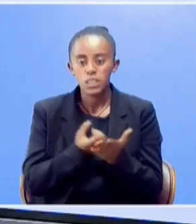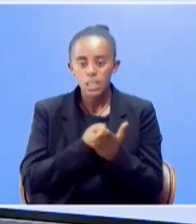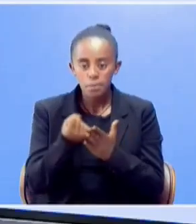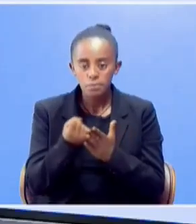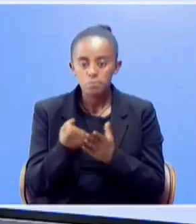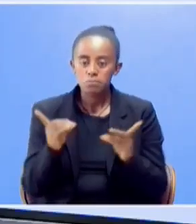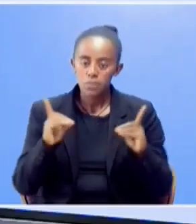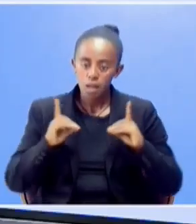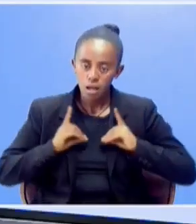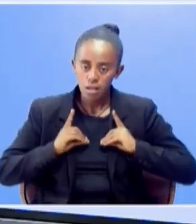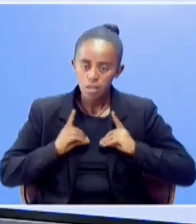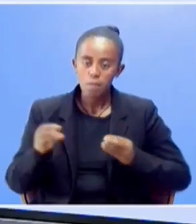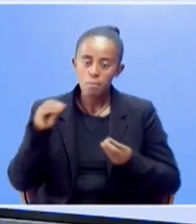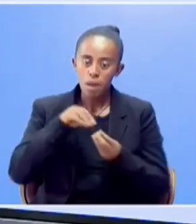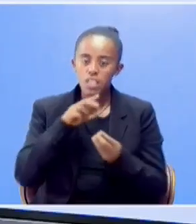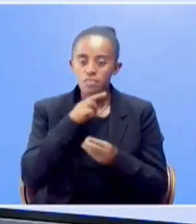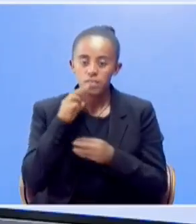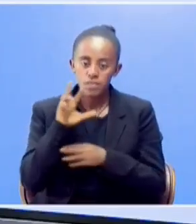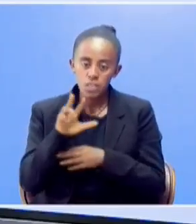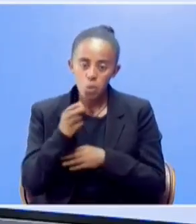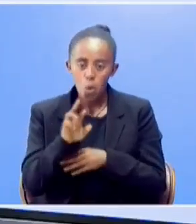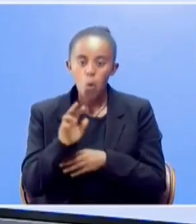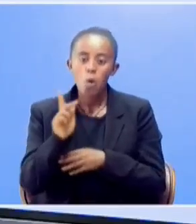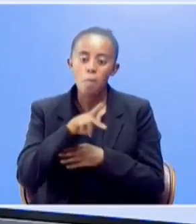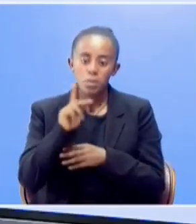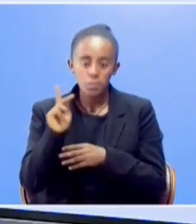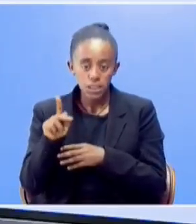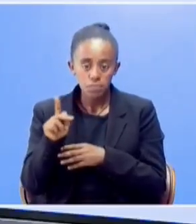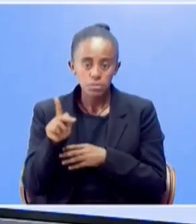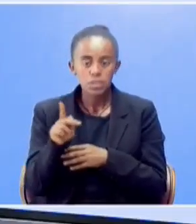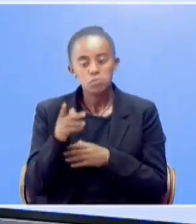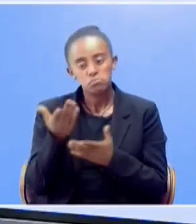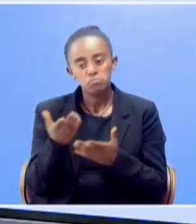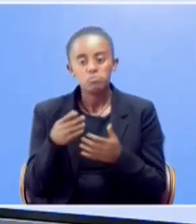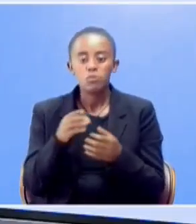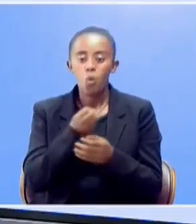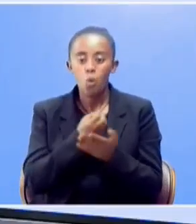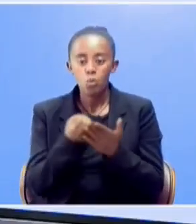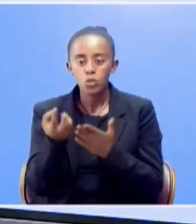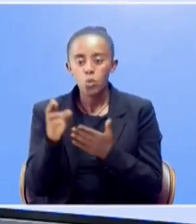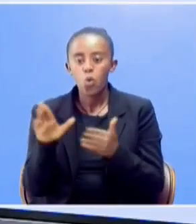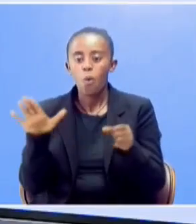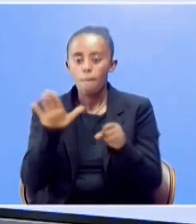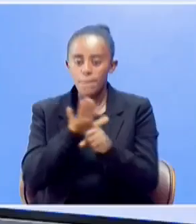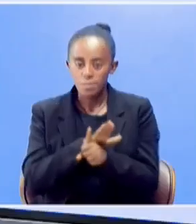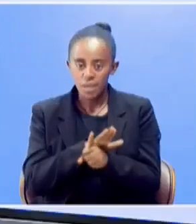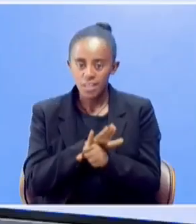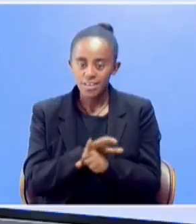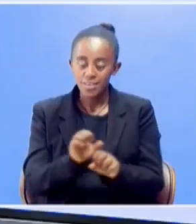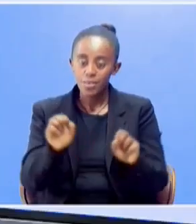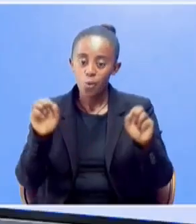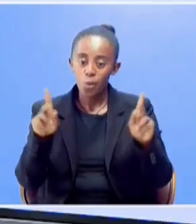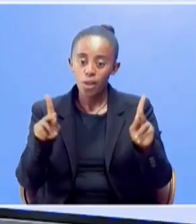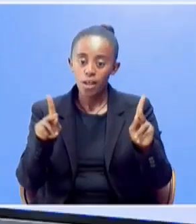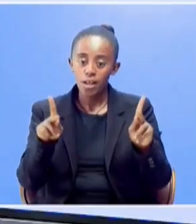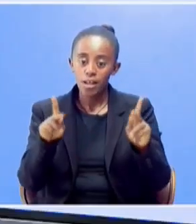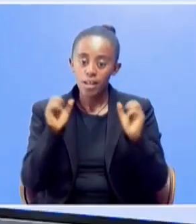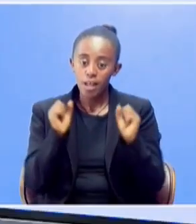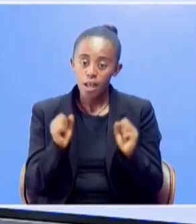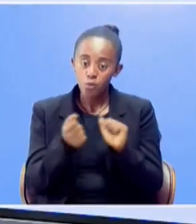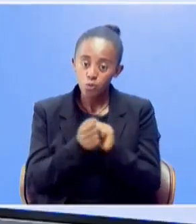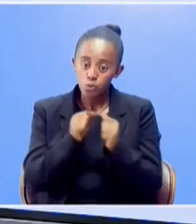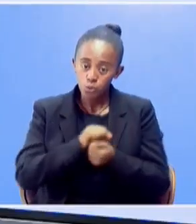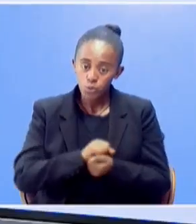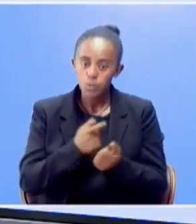had plus verb 3 or past participle, then object or complement. Okay? Can you change